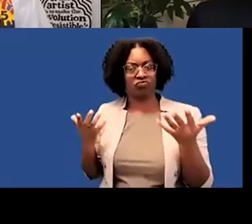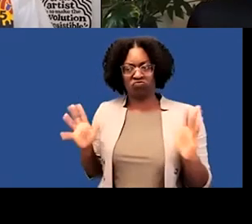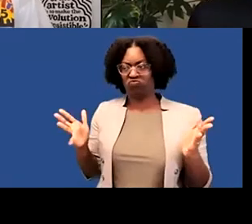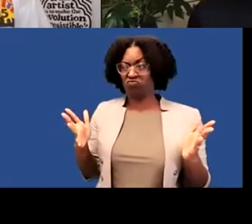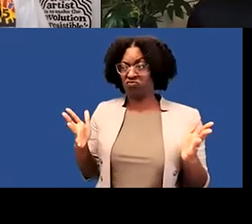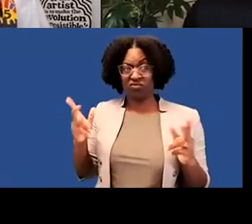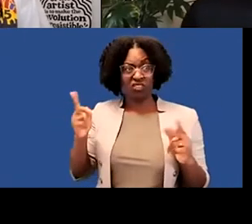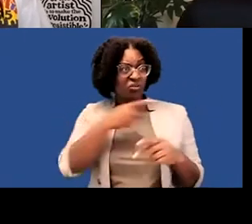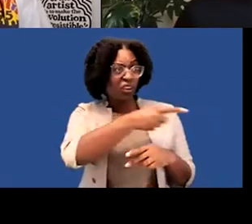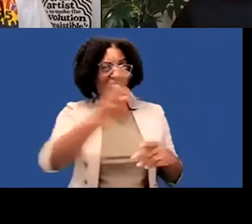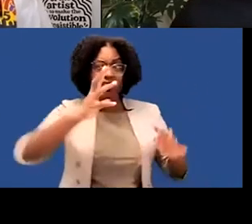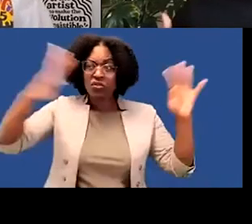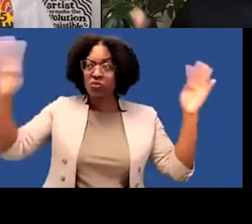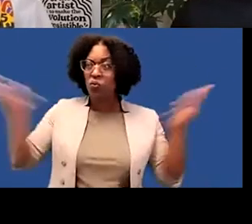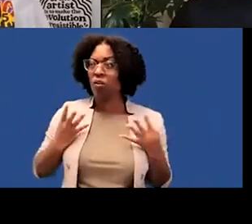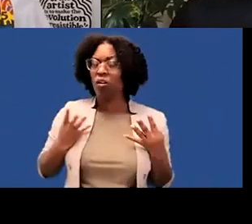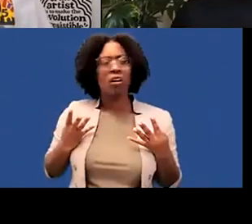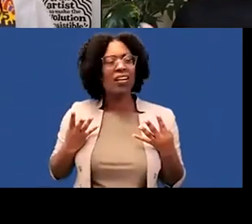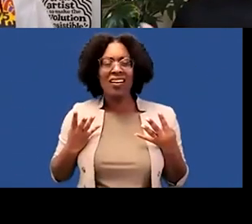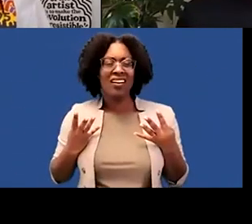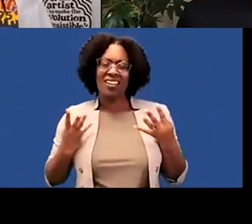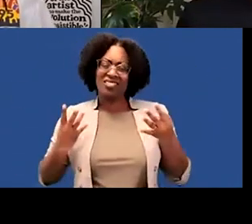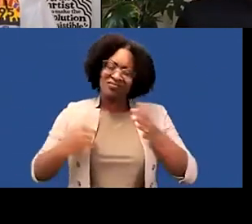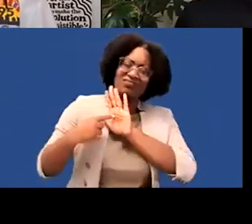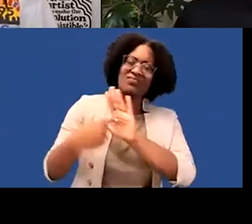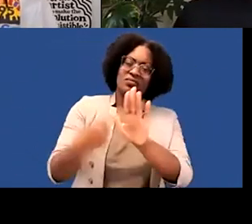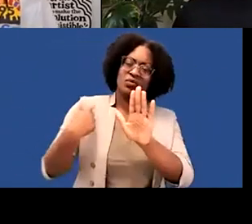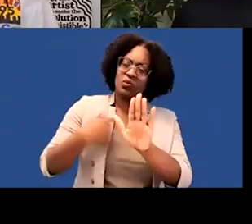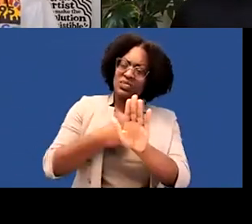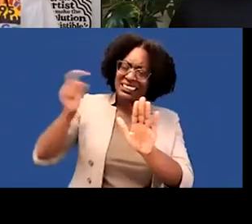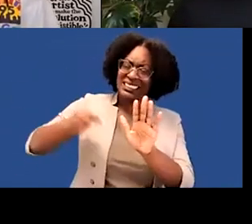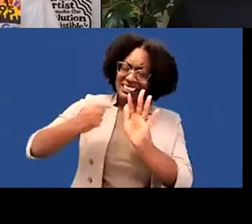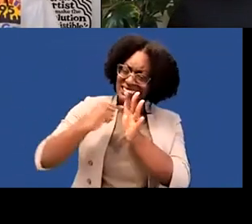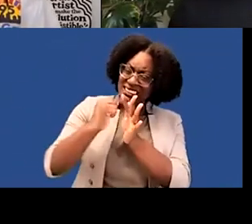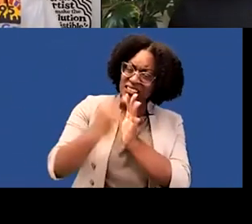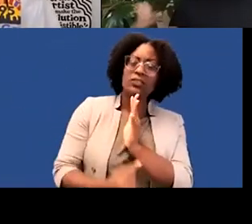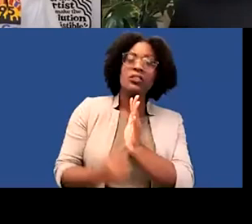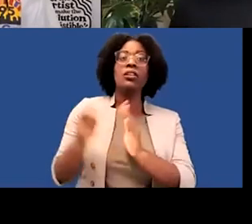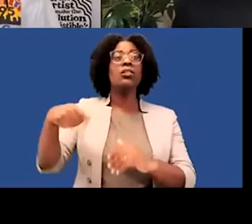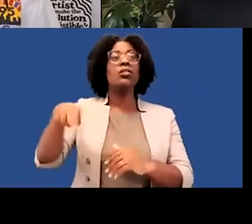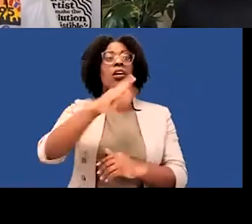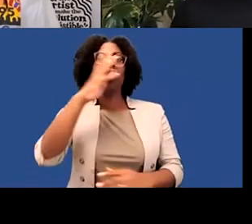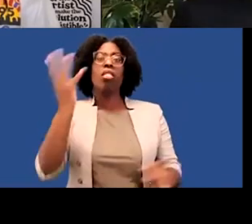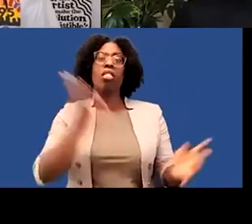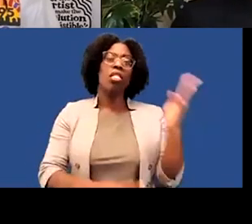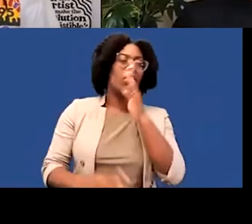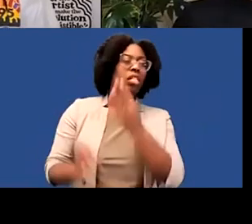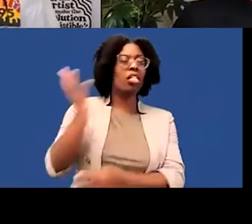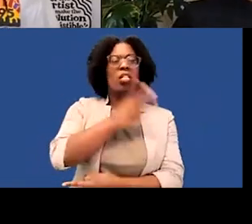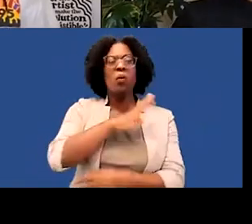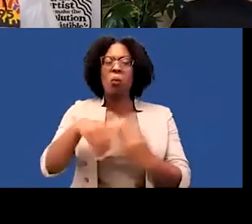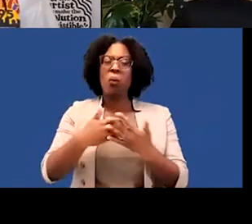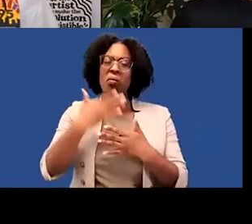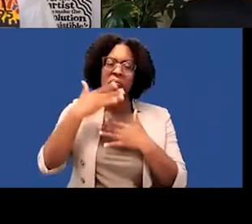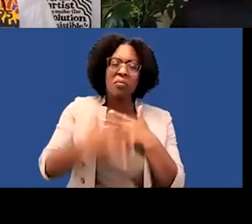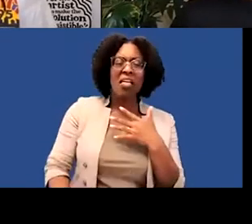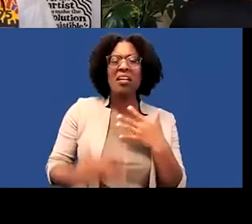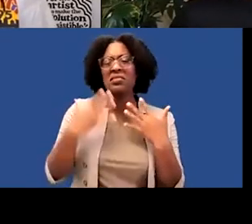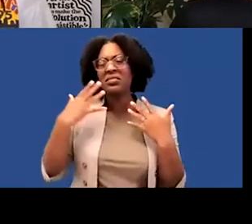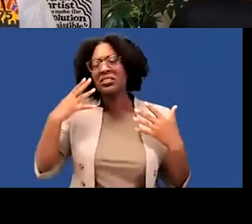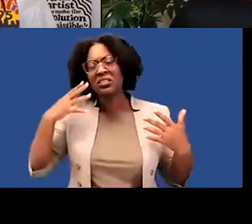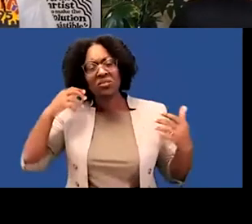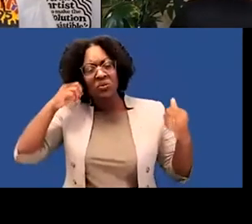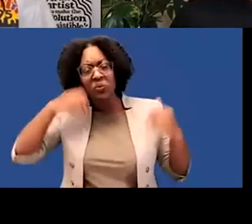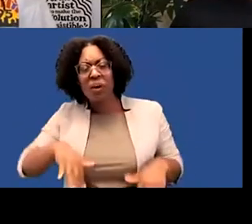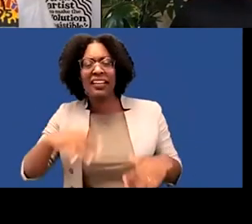attention to all of the blood, sweat, and tears that this group of folks are putting